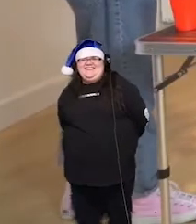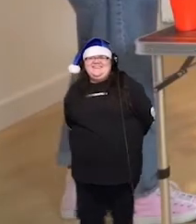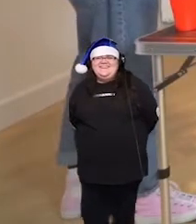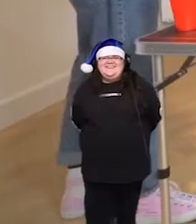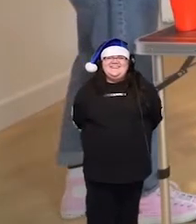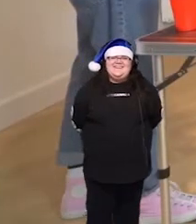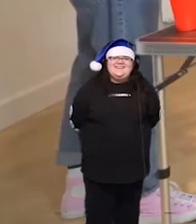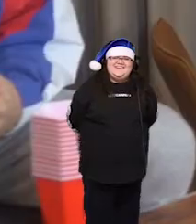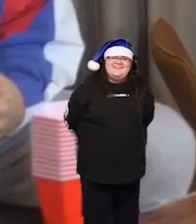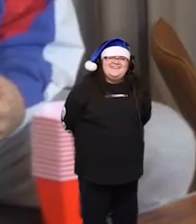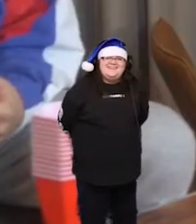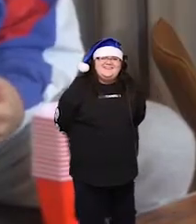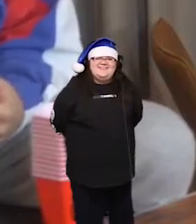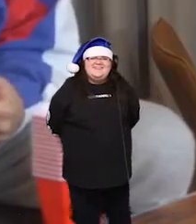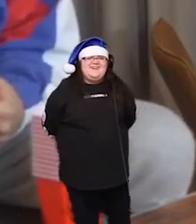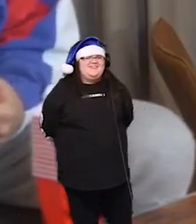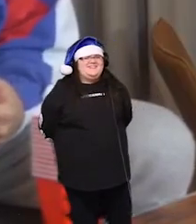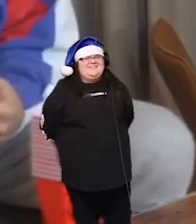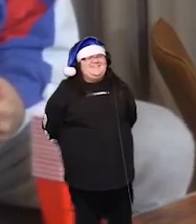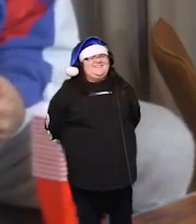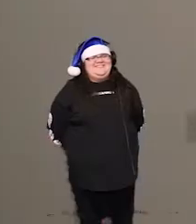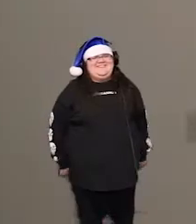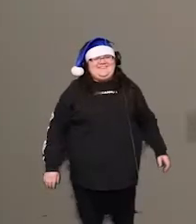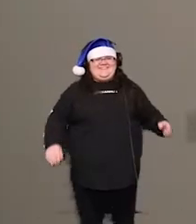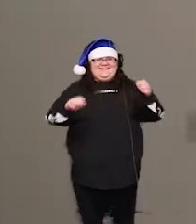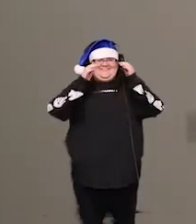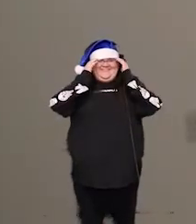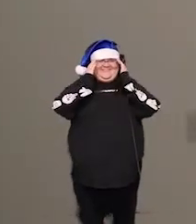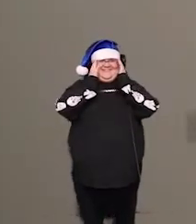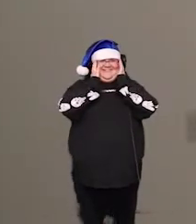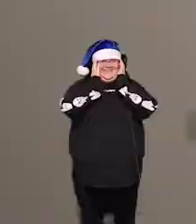No! I love cum.